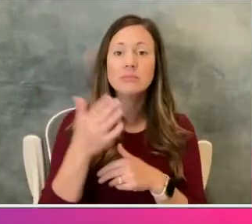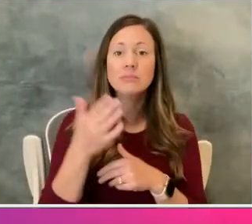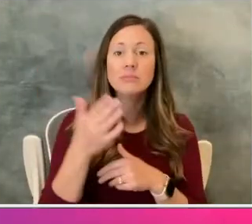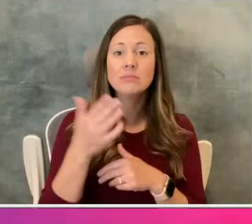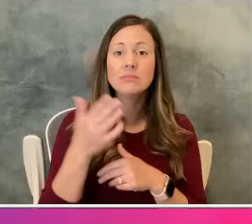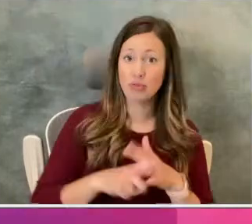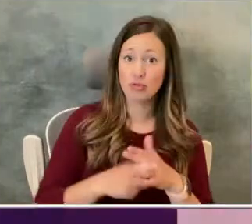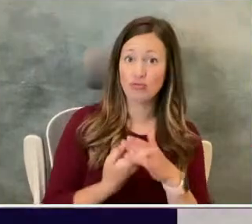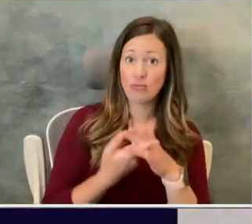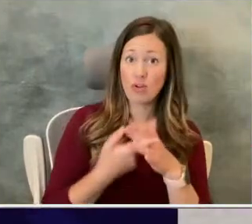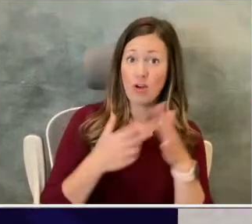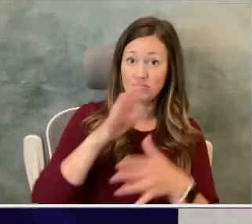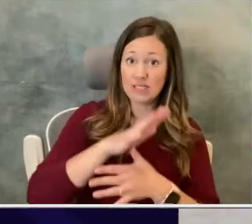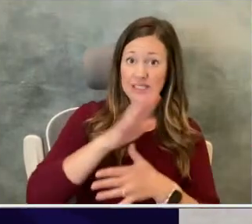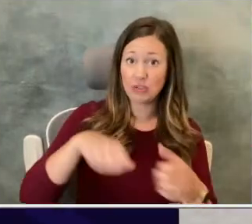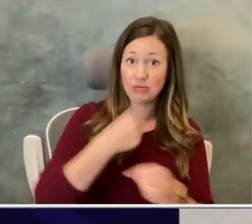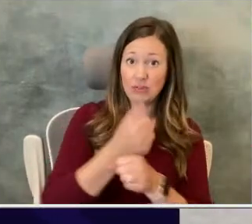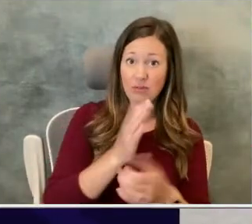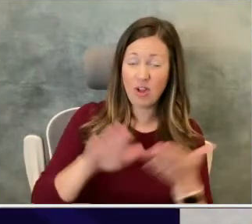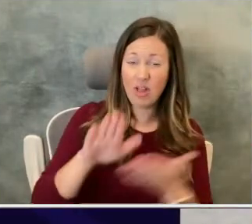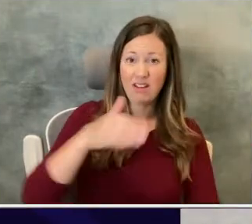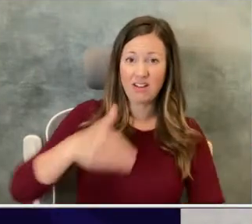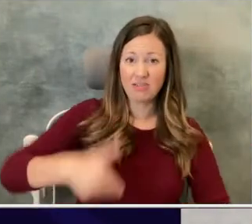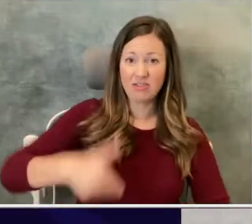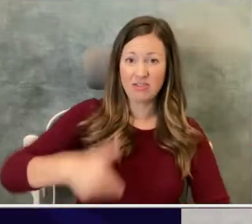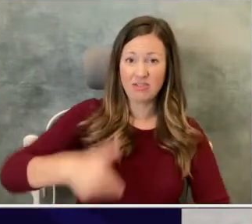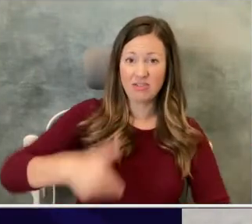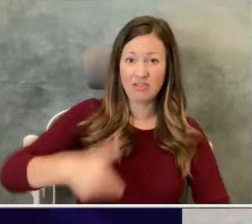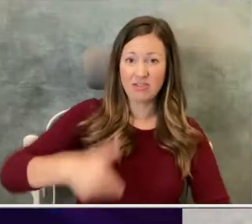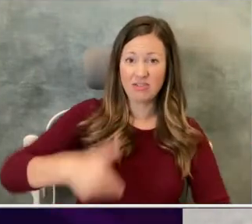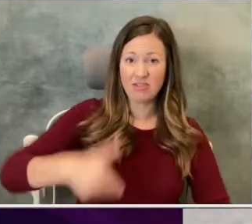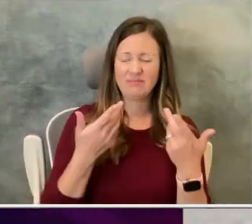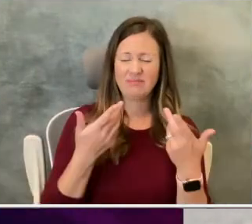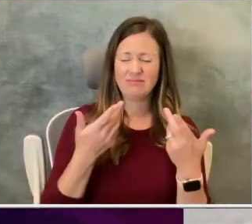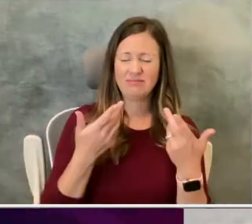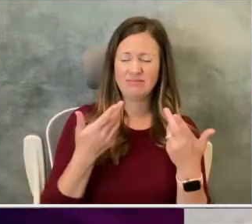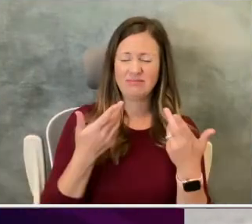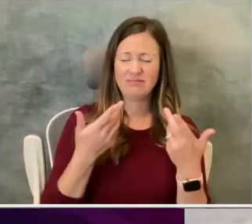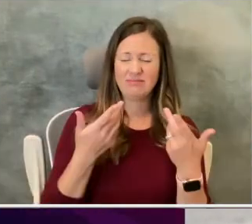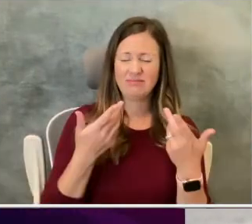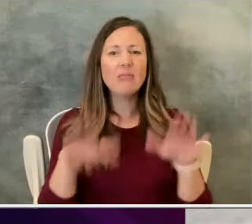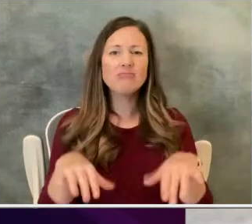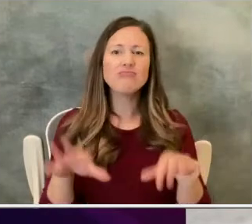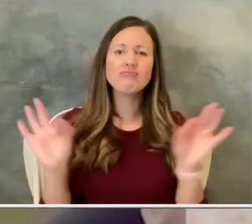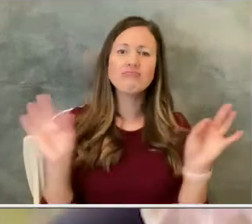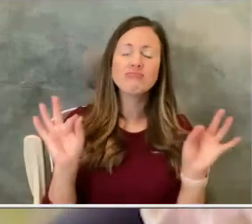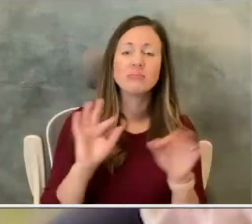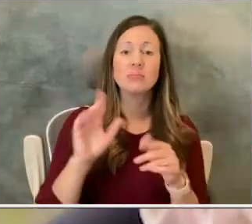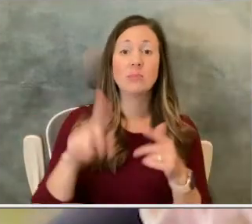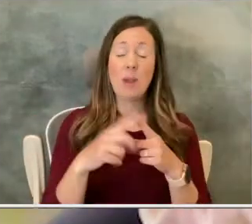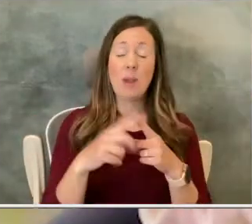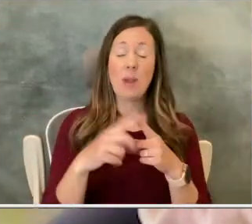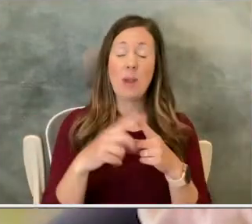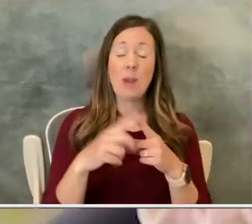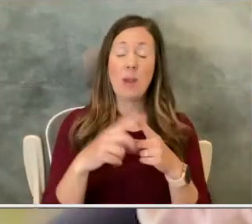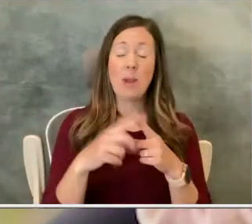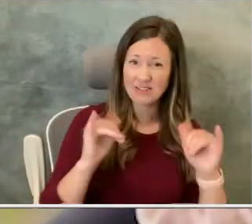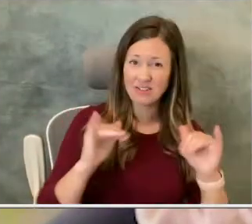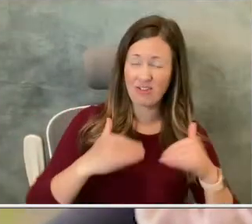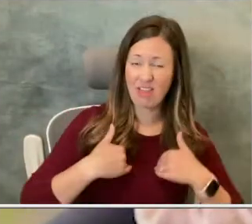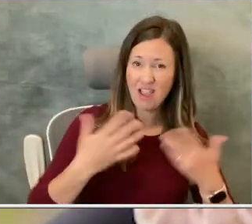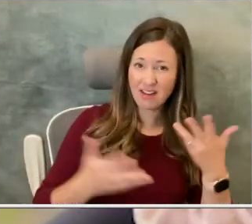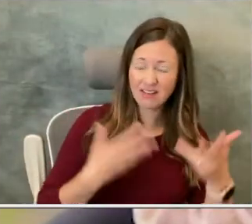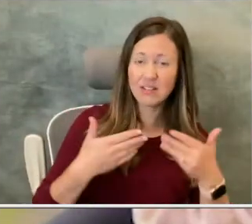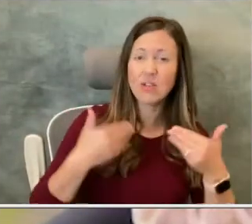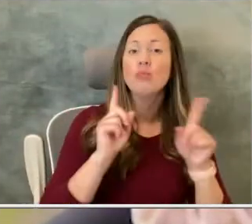stomach ache during his summer internship in Colorado. He didn't think much of it, but when he got back to Manhattan and he still had it, he went to the doctor, still